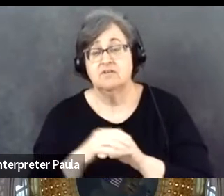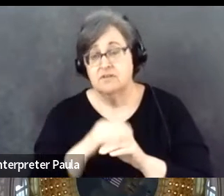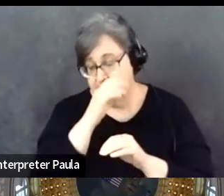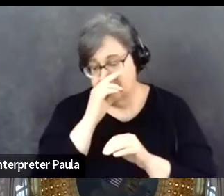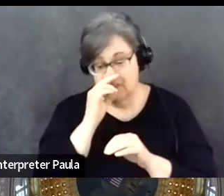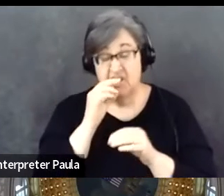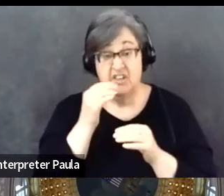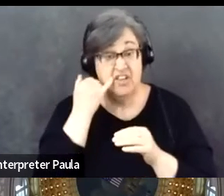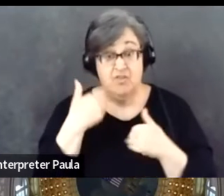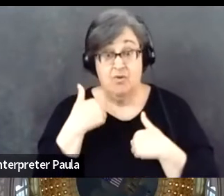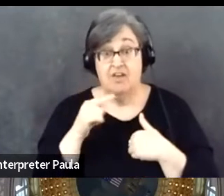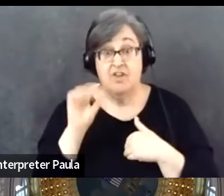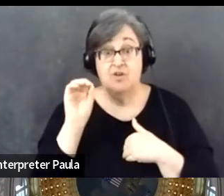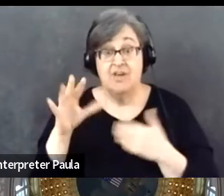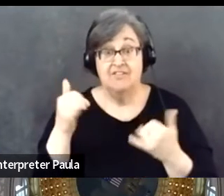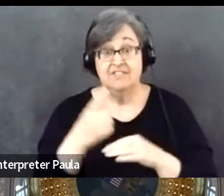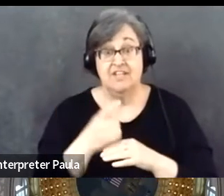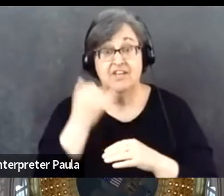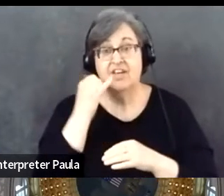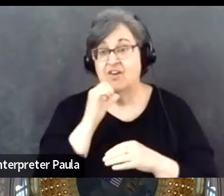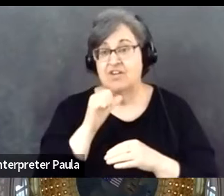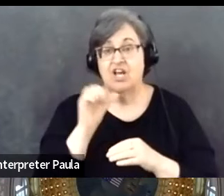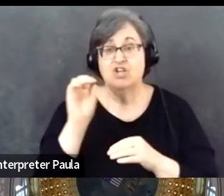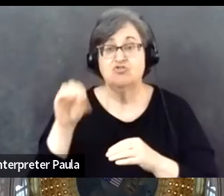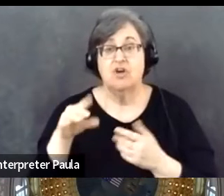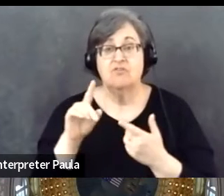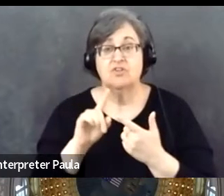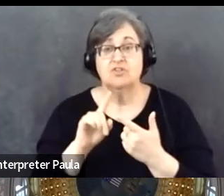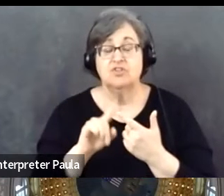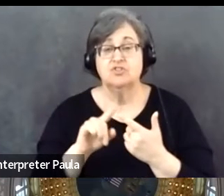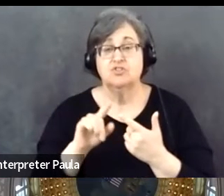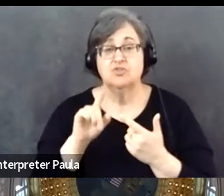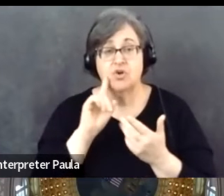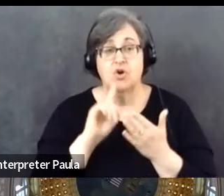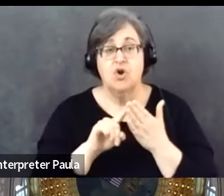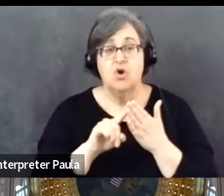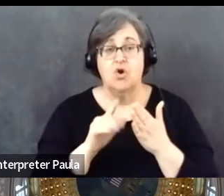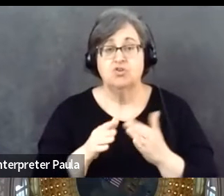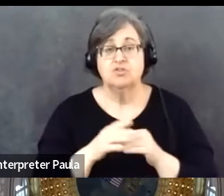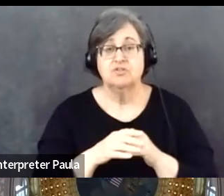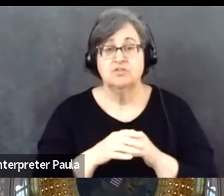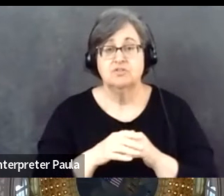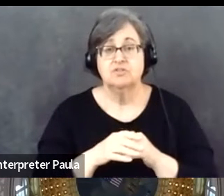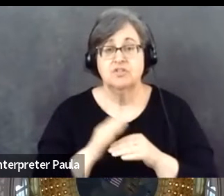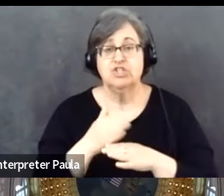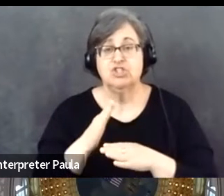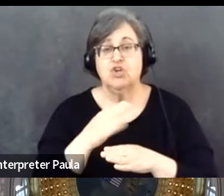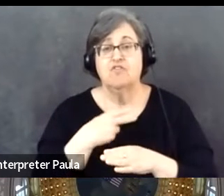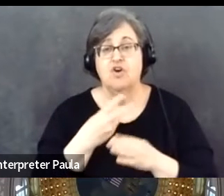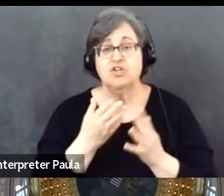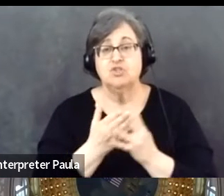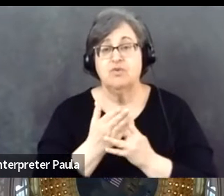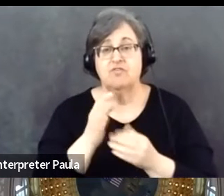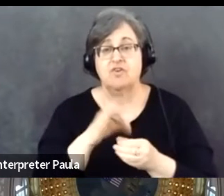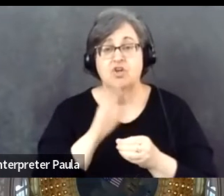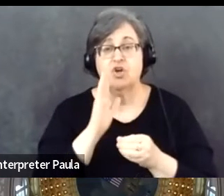mail it today. If not, drop it off soon to your auditor. And and share your voice through voting. Also,